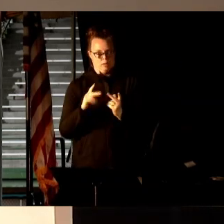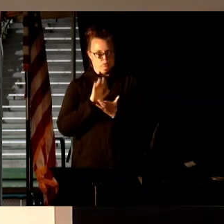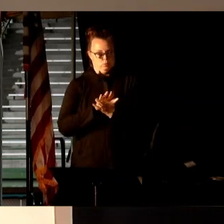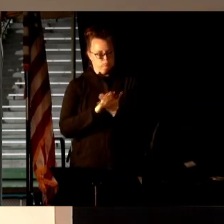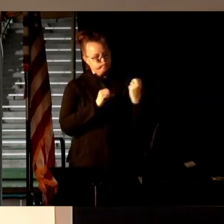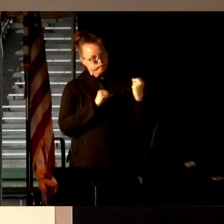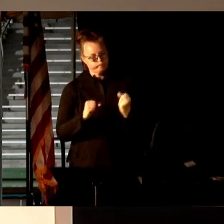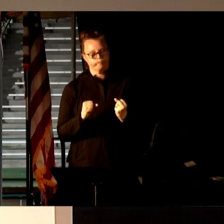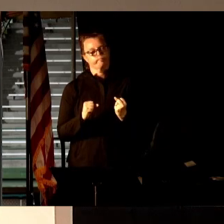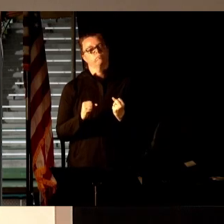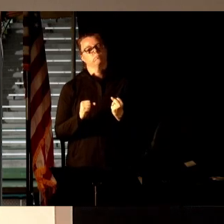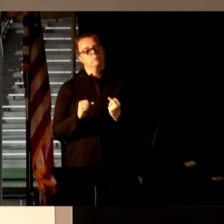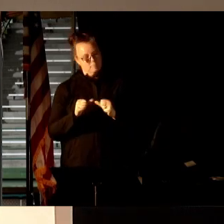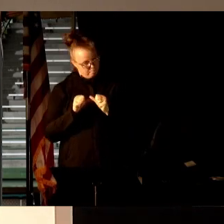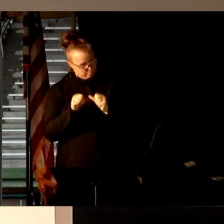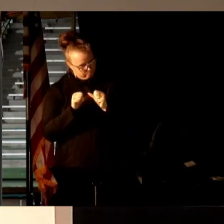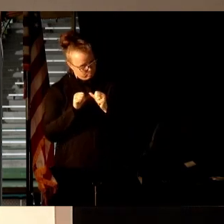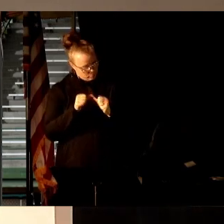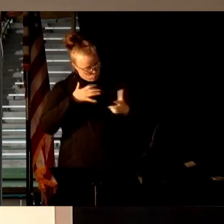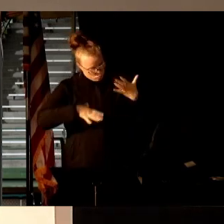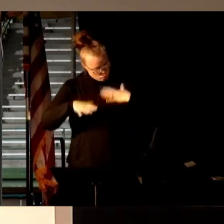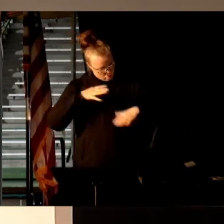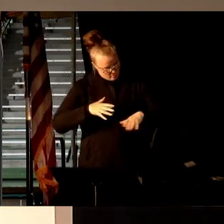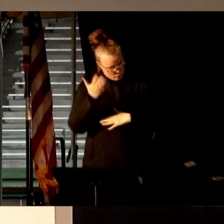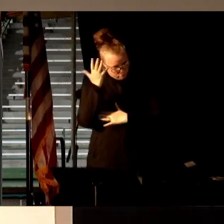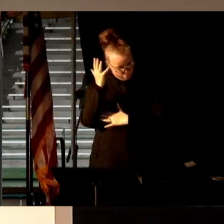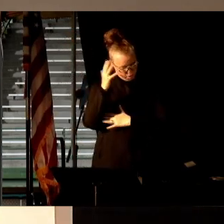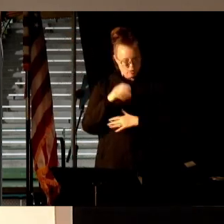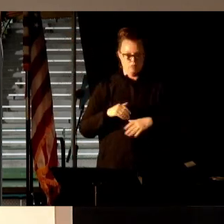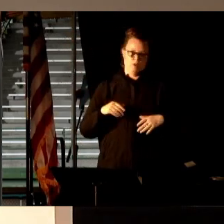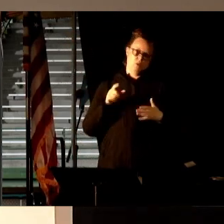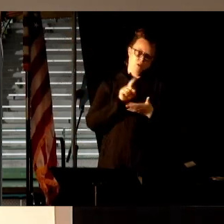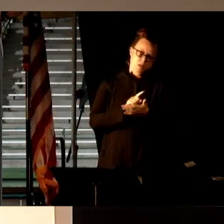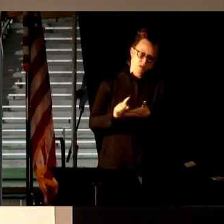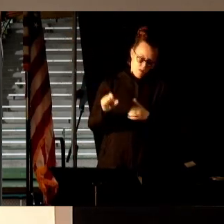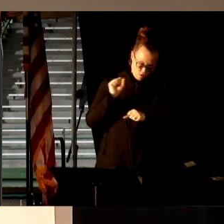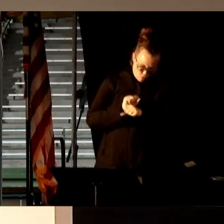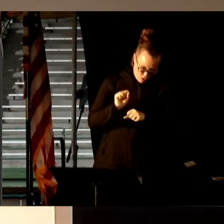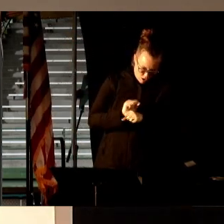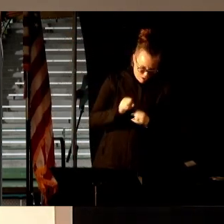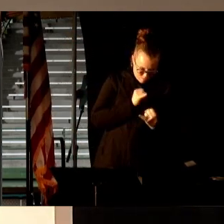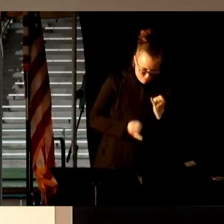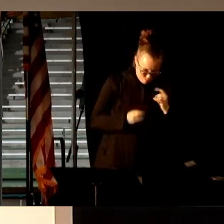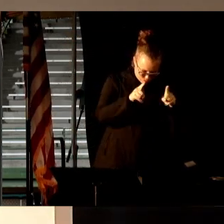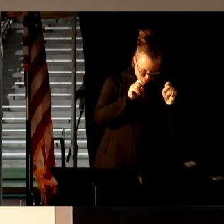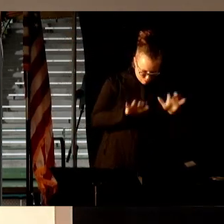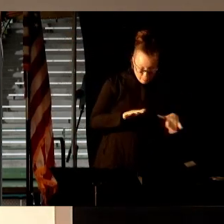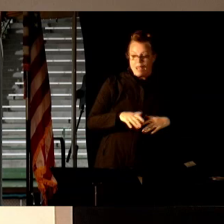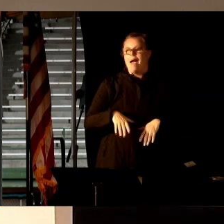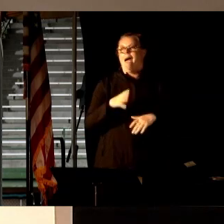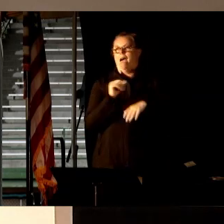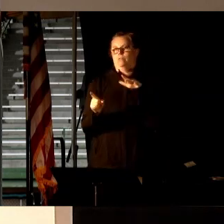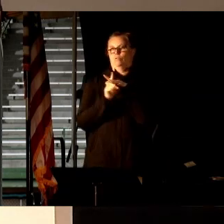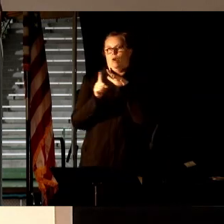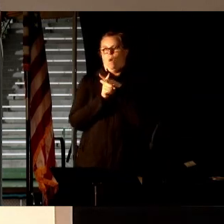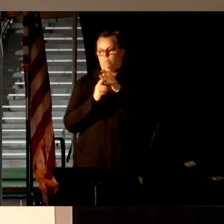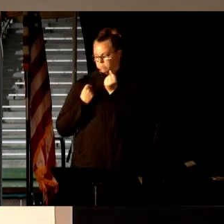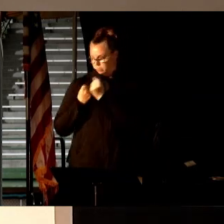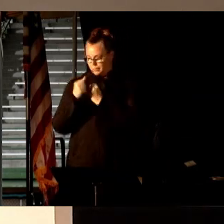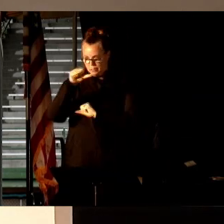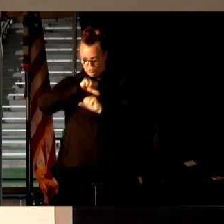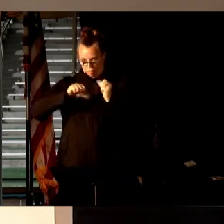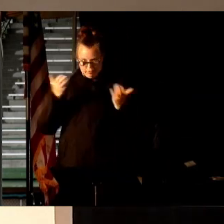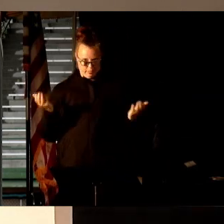and continued to dress up for spirit weeks, work on our finals, and show up for the people that needed us here. We all share